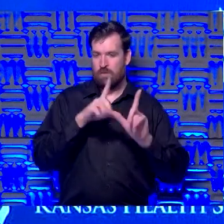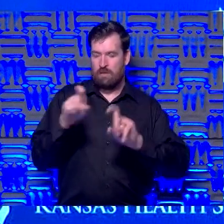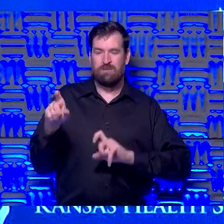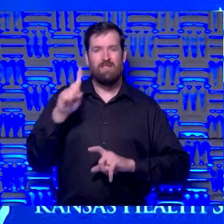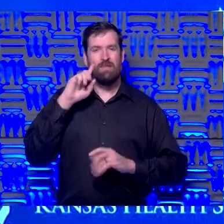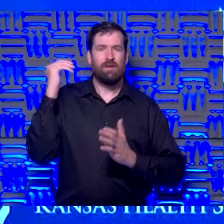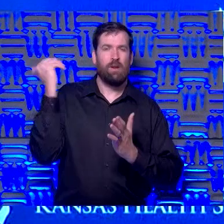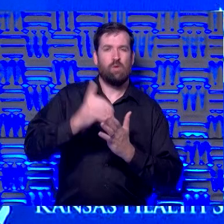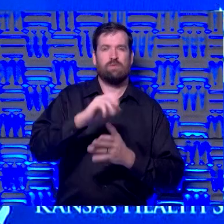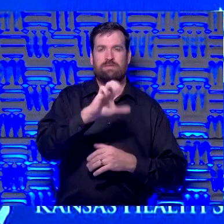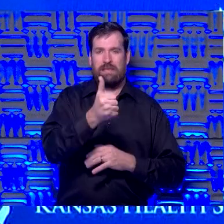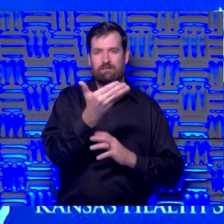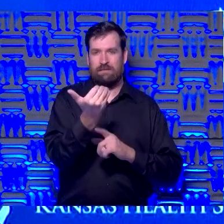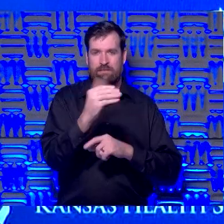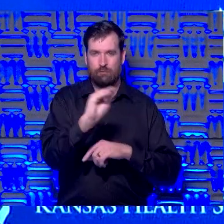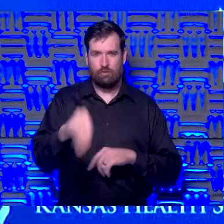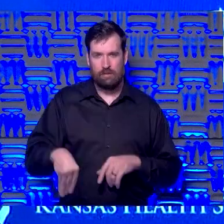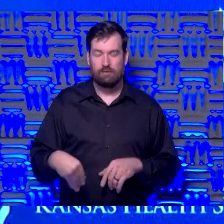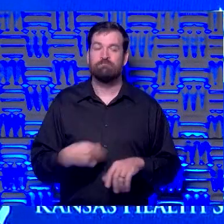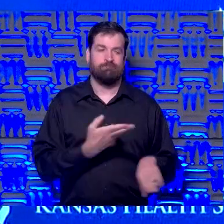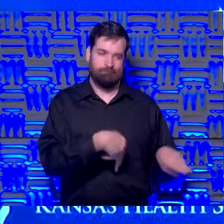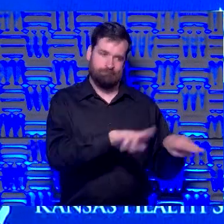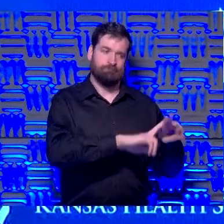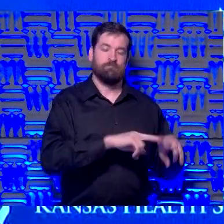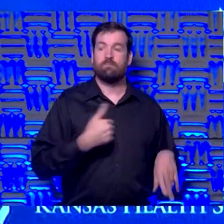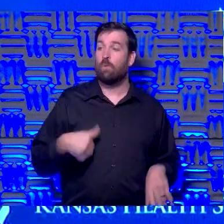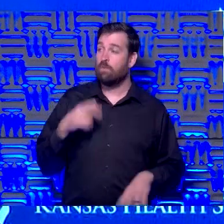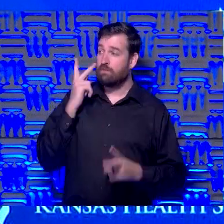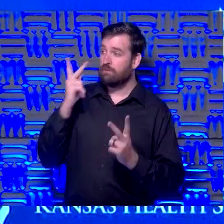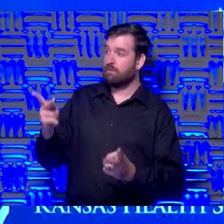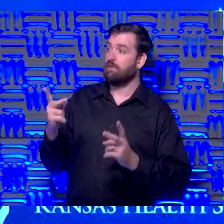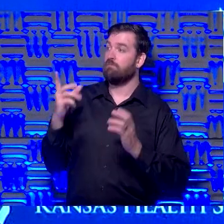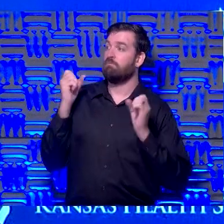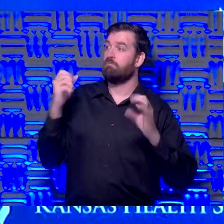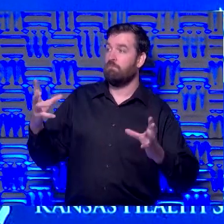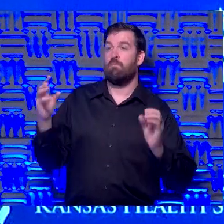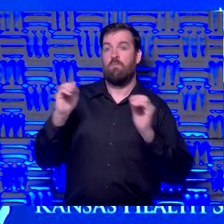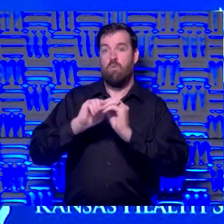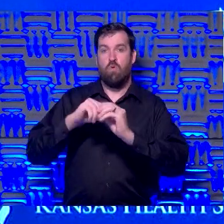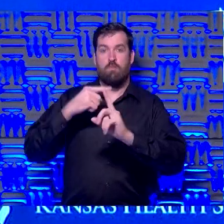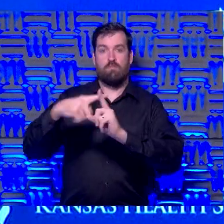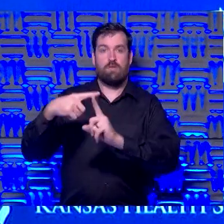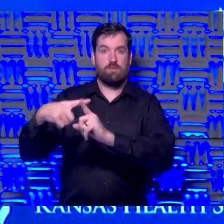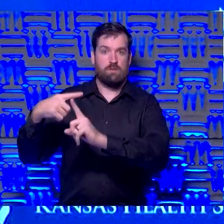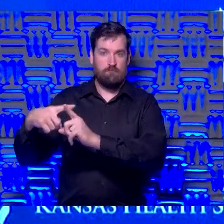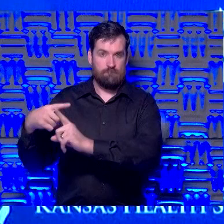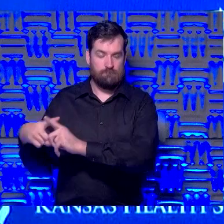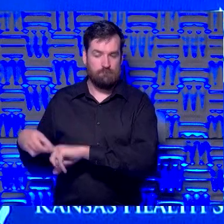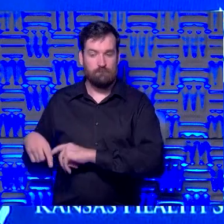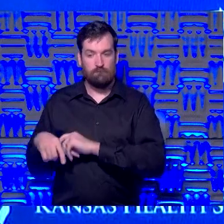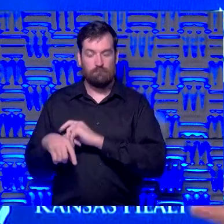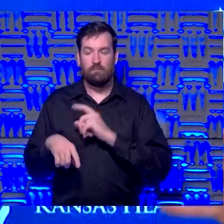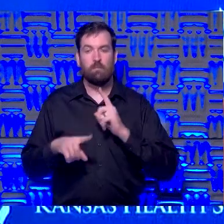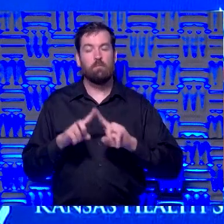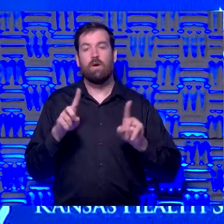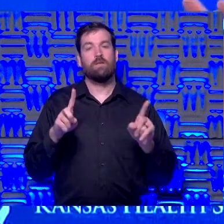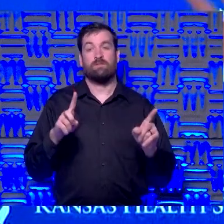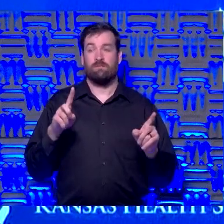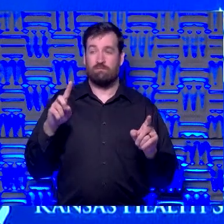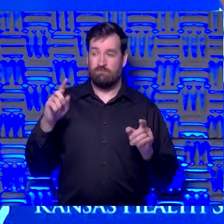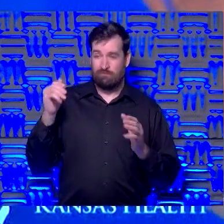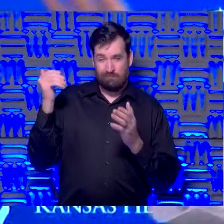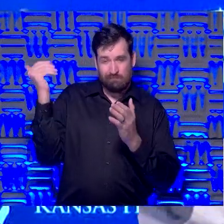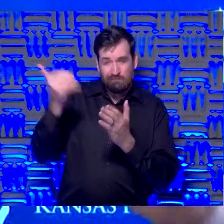now to 10 to 15%, and so we're bit. seeing an increasing number of positive patients who return the test positive, but it's not anywhere